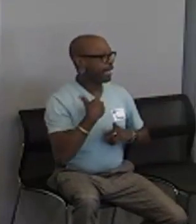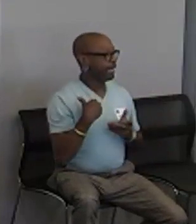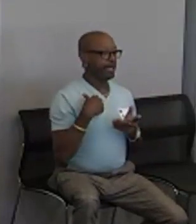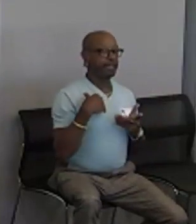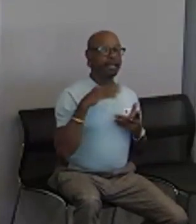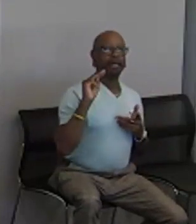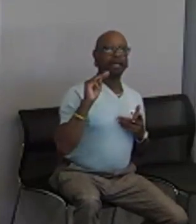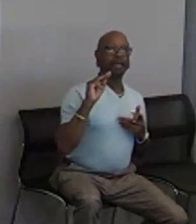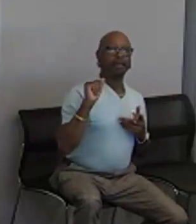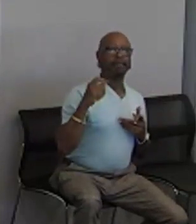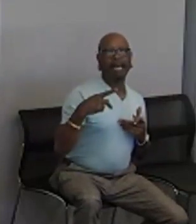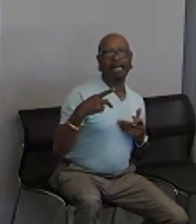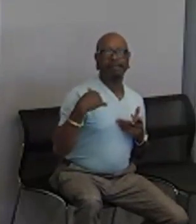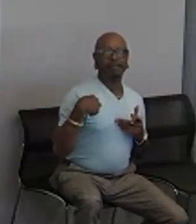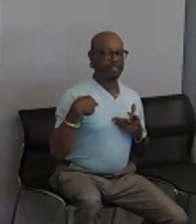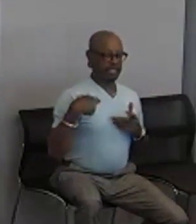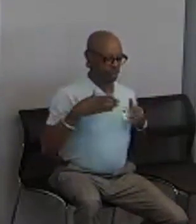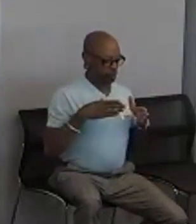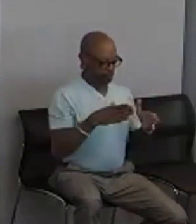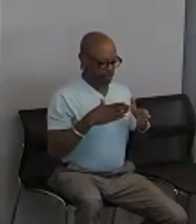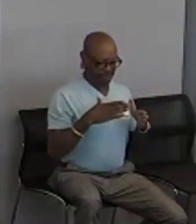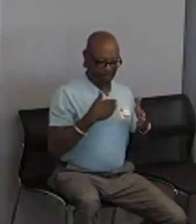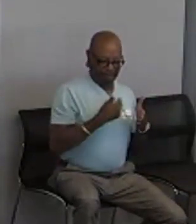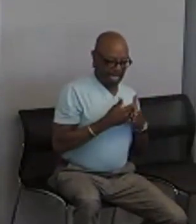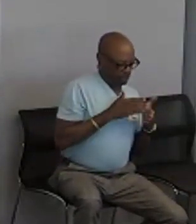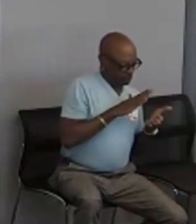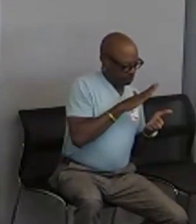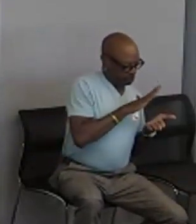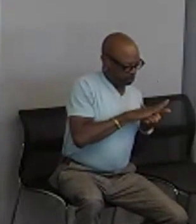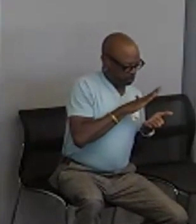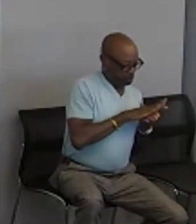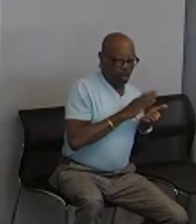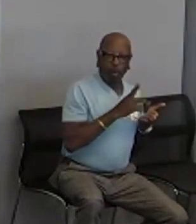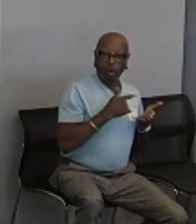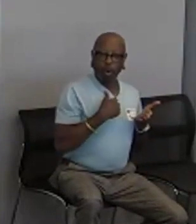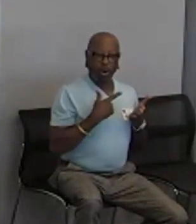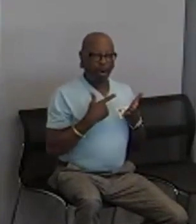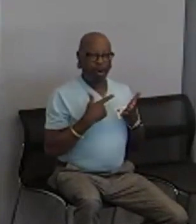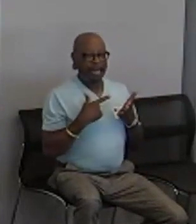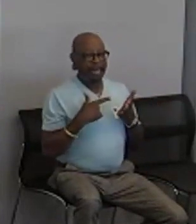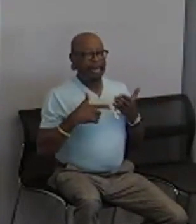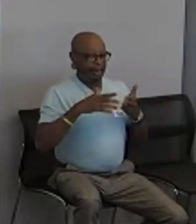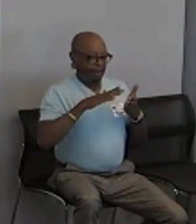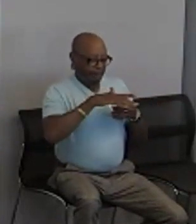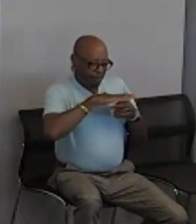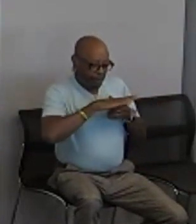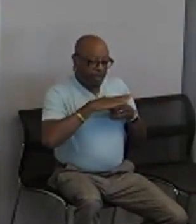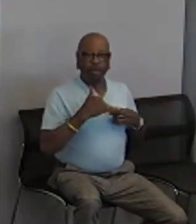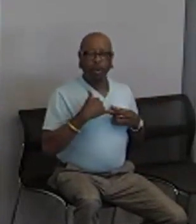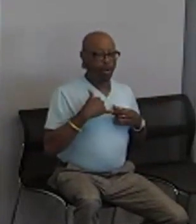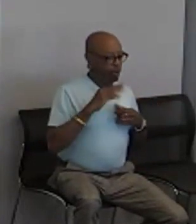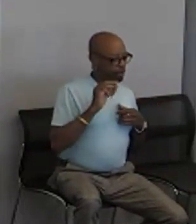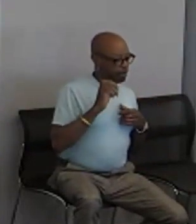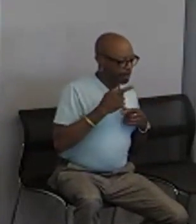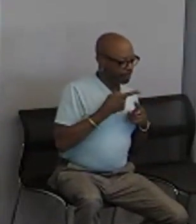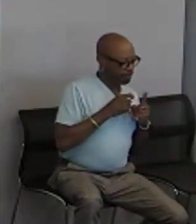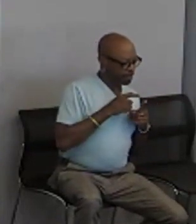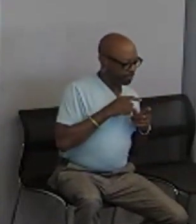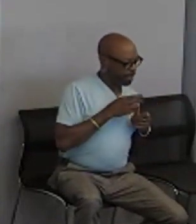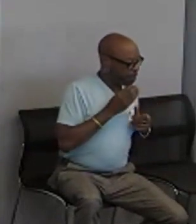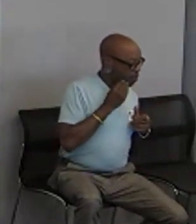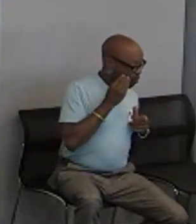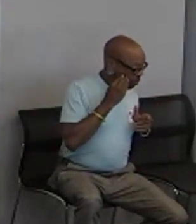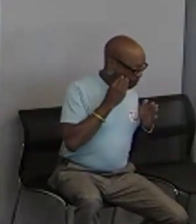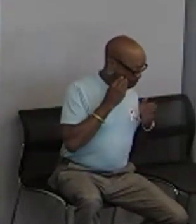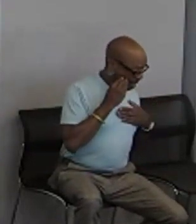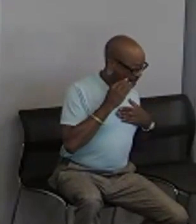school or my neighborhood, or how to get from my house to the 7-Eleven. There were